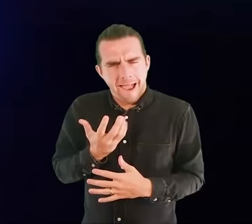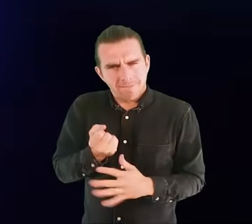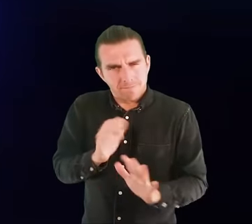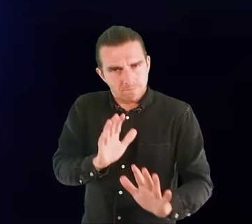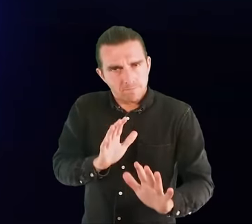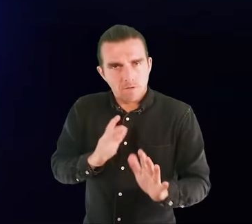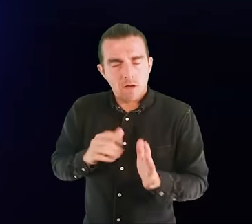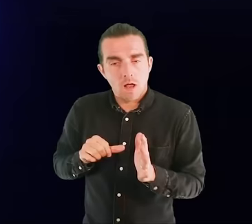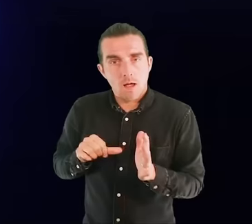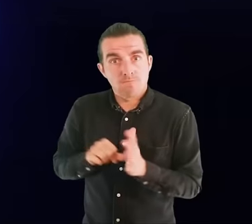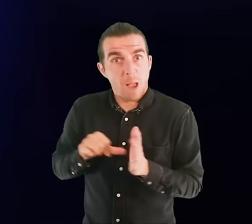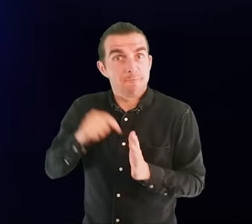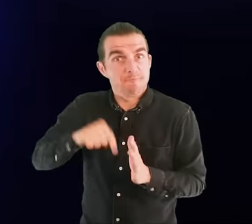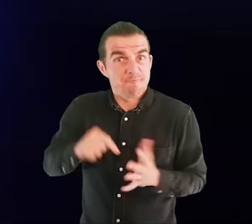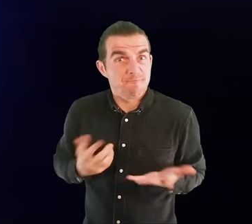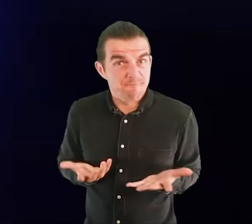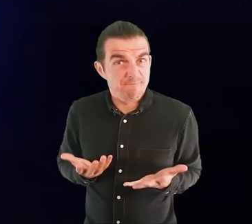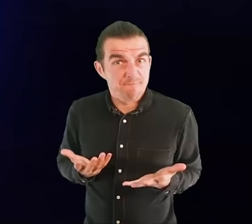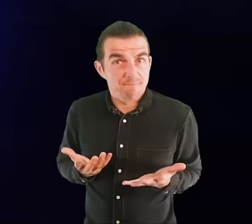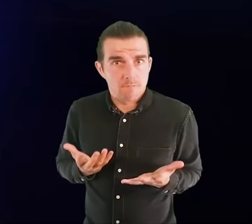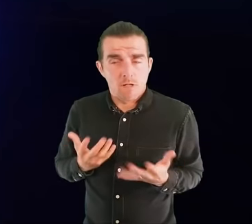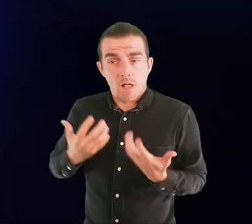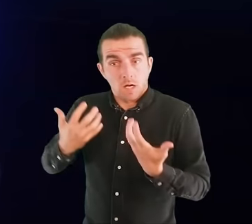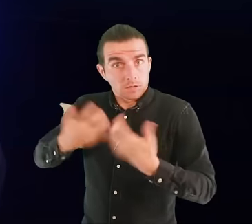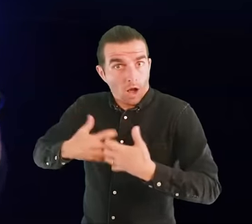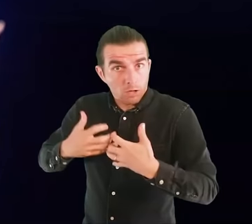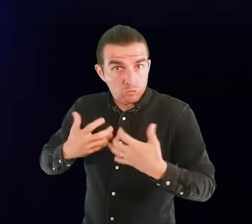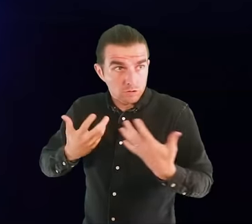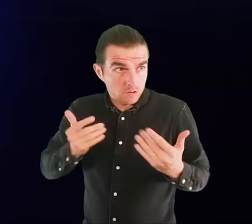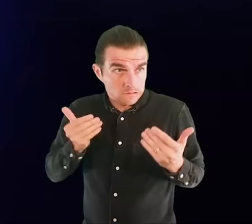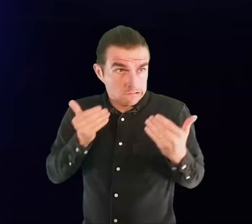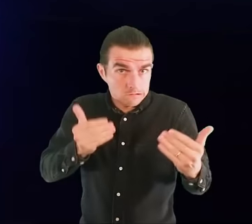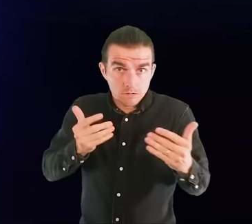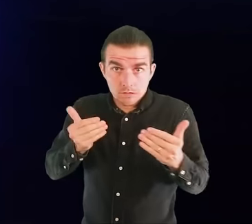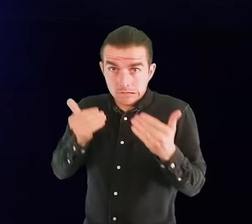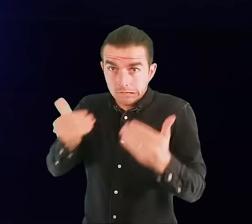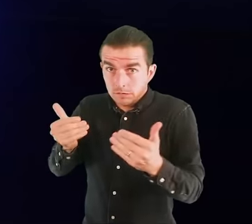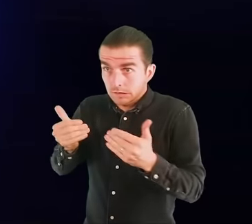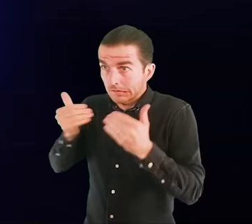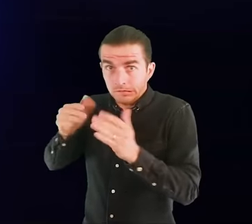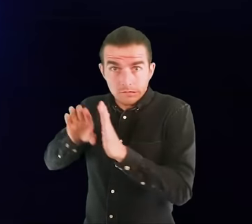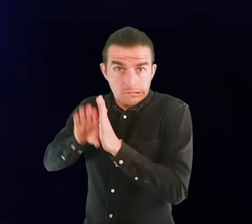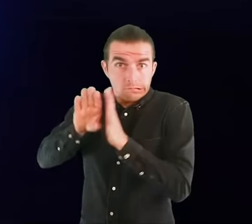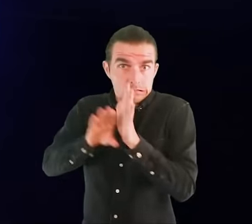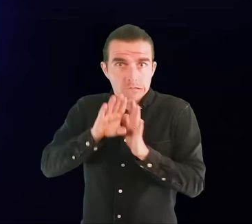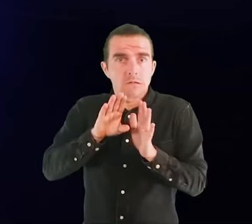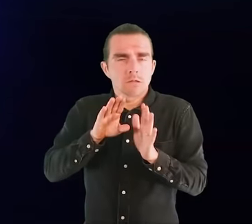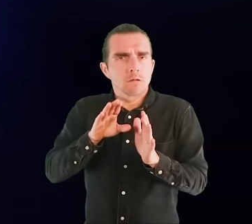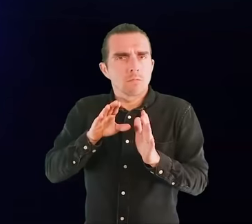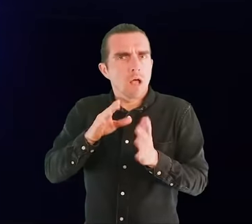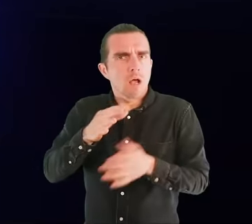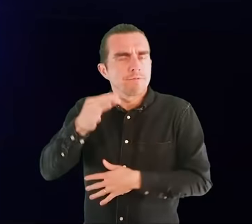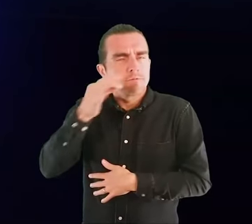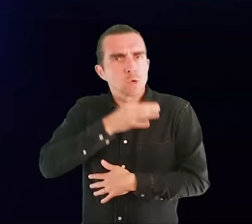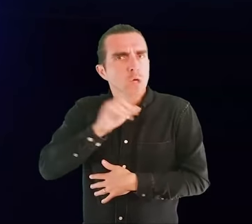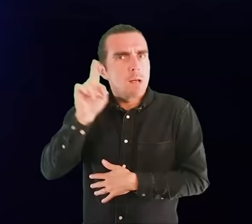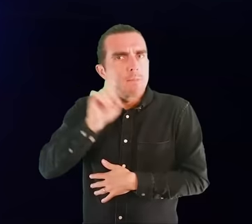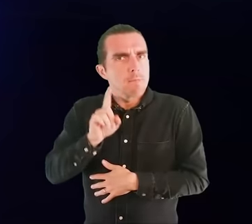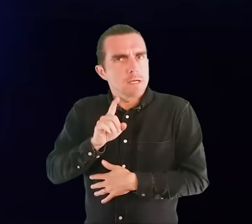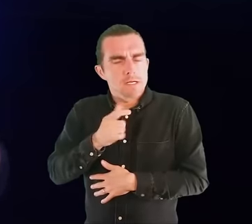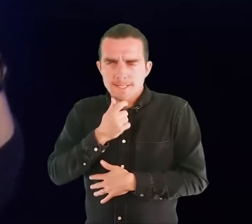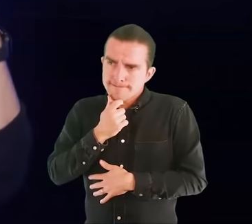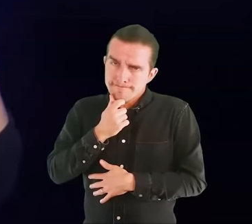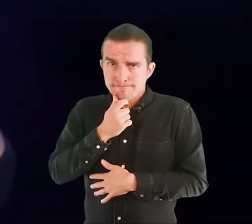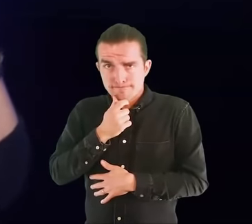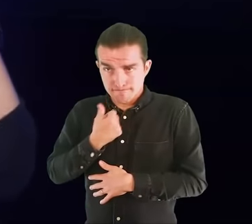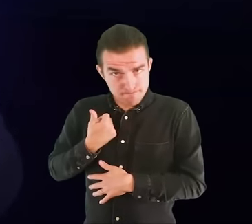Will I outlive my finances? Where do we draw the line here? We need to have our voice.